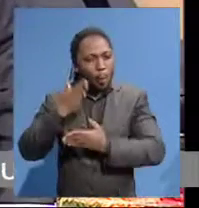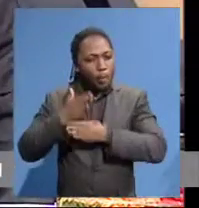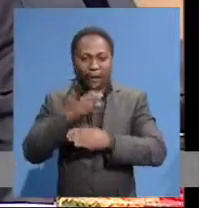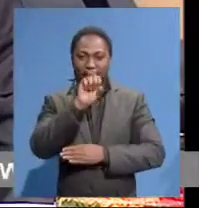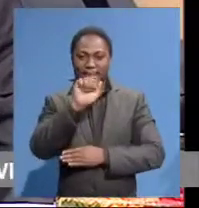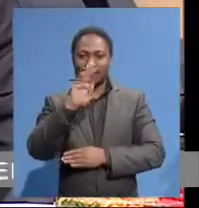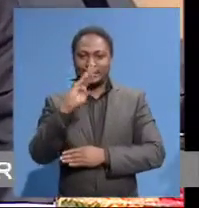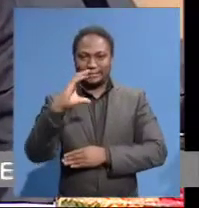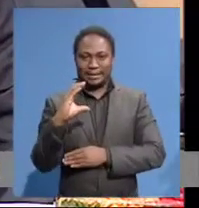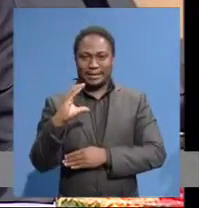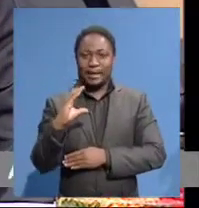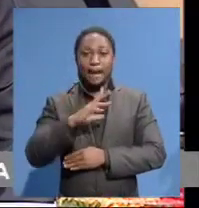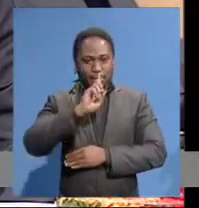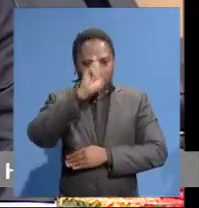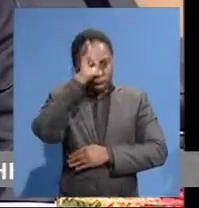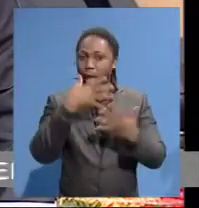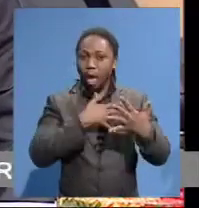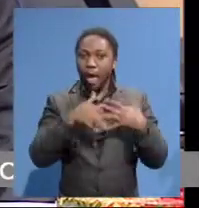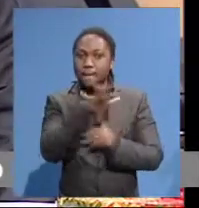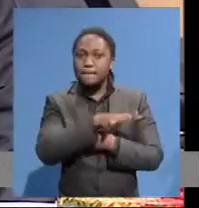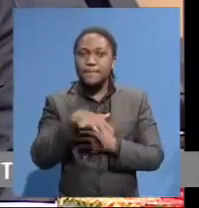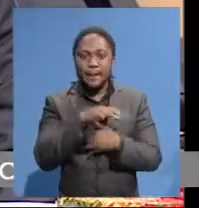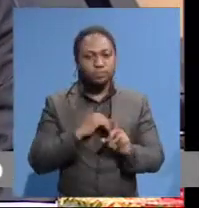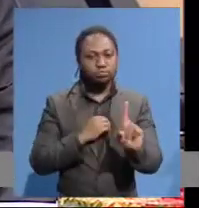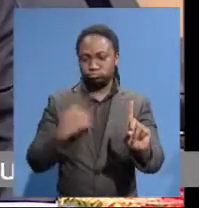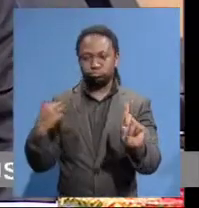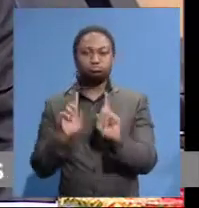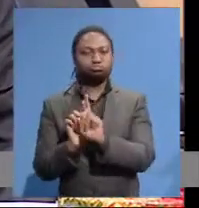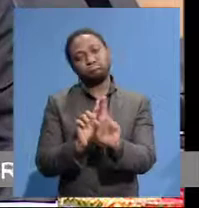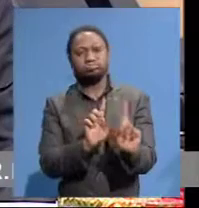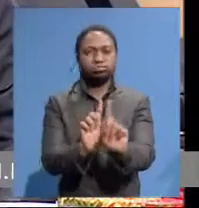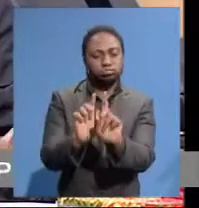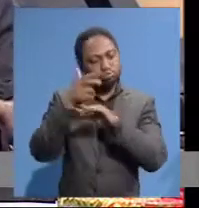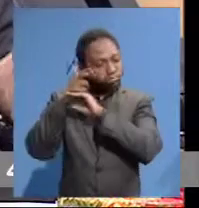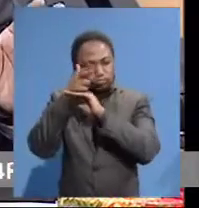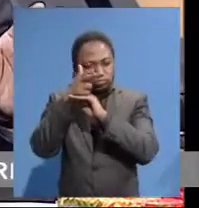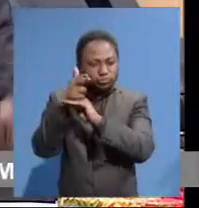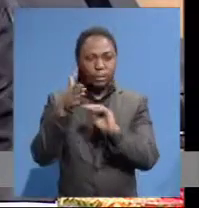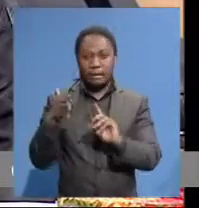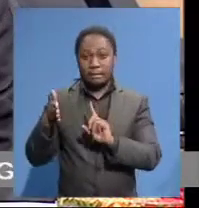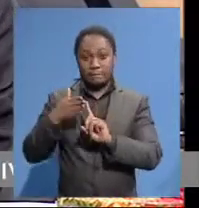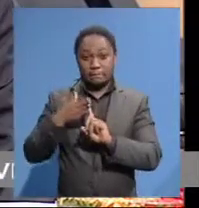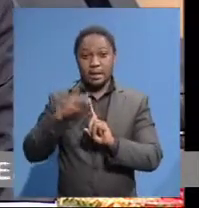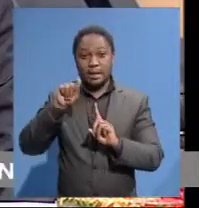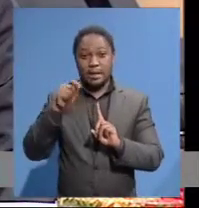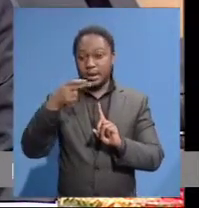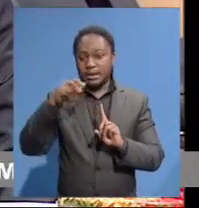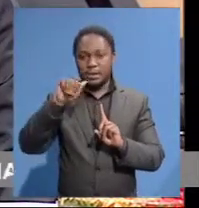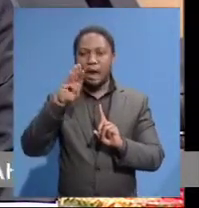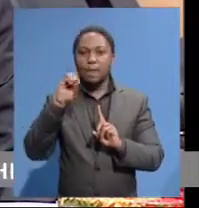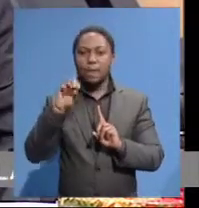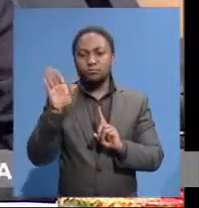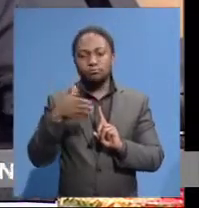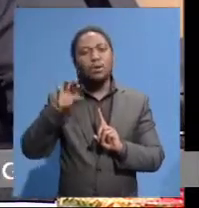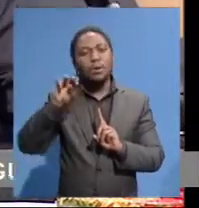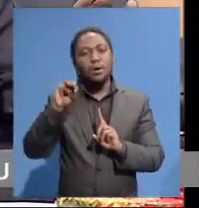traveled with Tata Madiba every single way that he went was Thabo Modise. He is here in the studio with me.